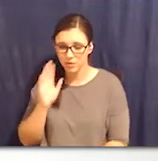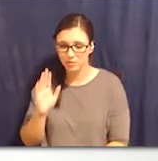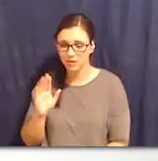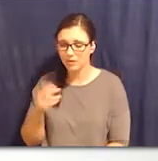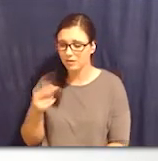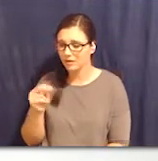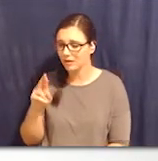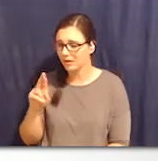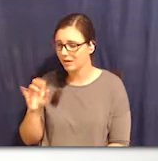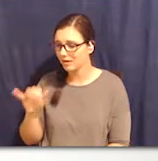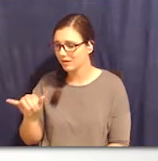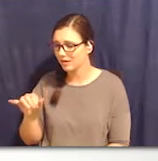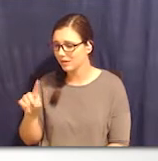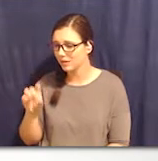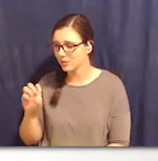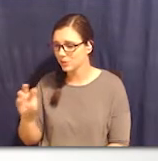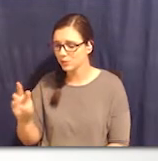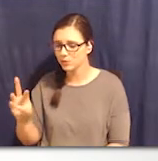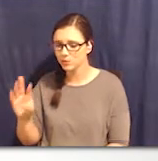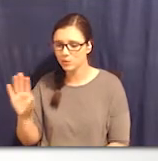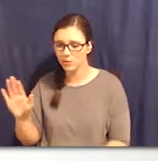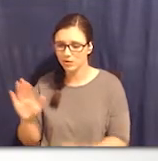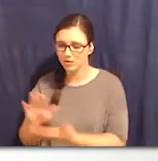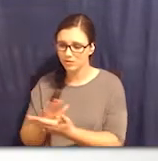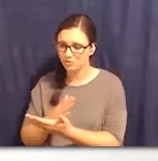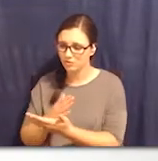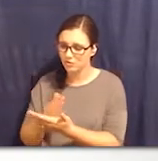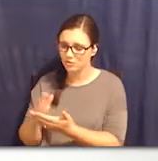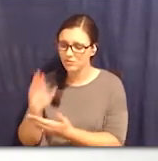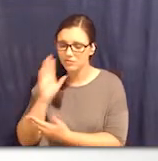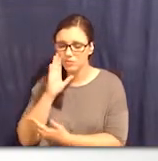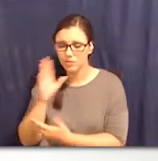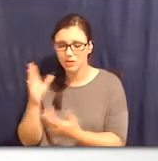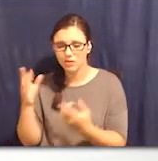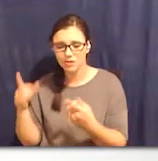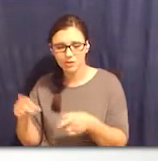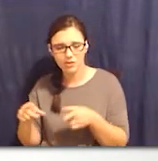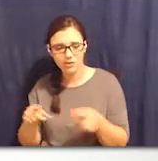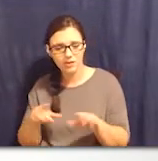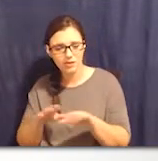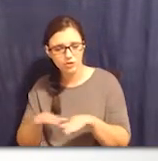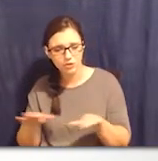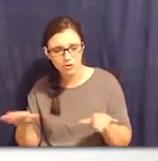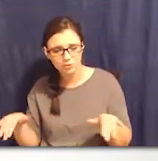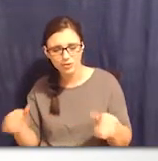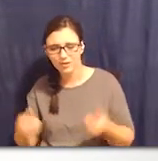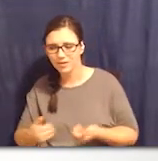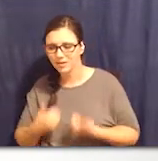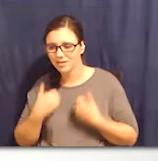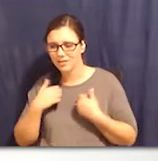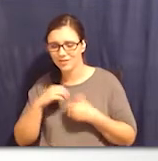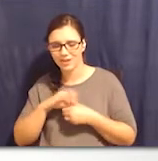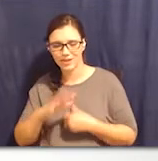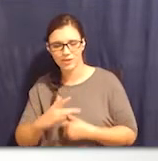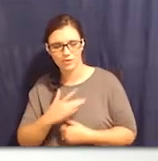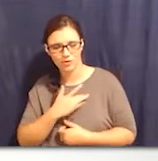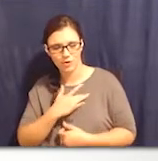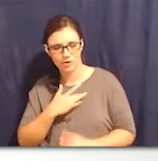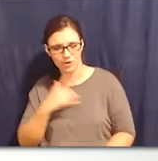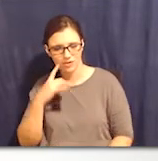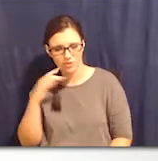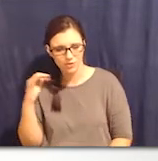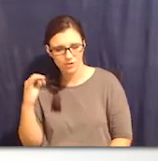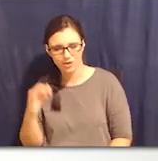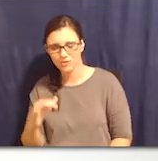Can it be the honeydew aroma of their soul? Can it be the